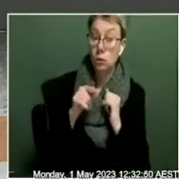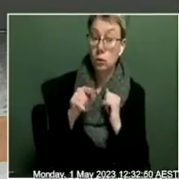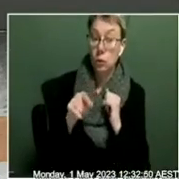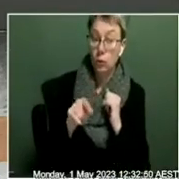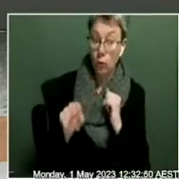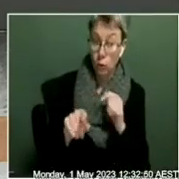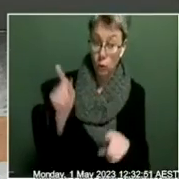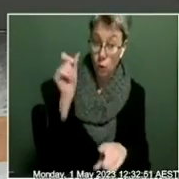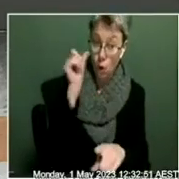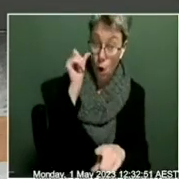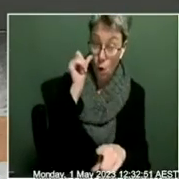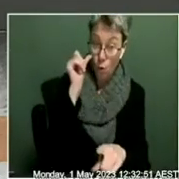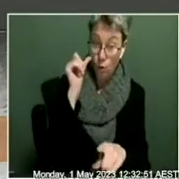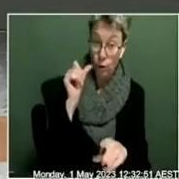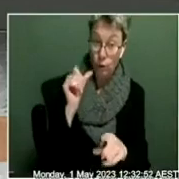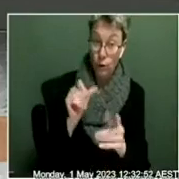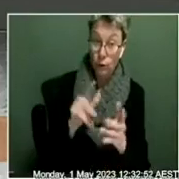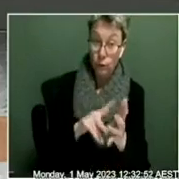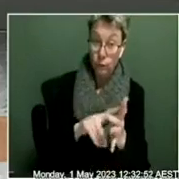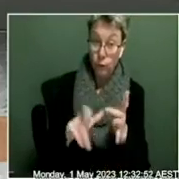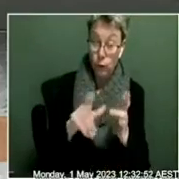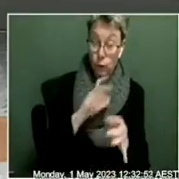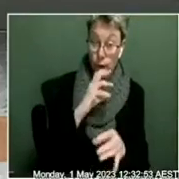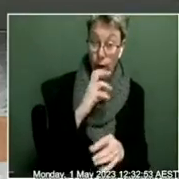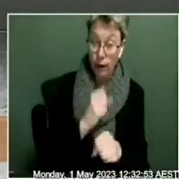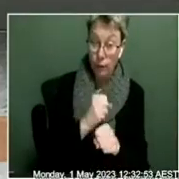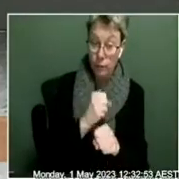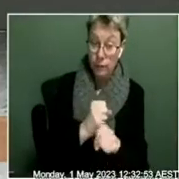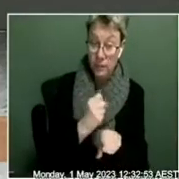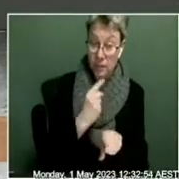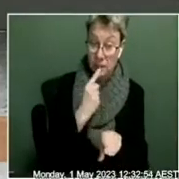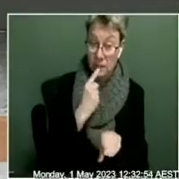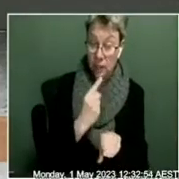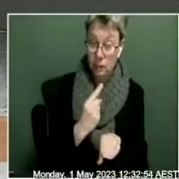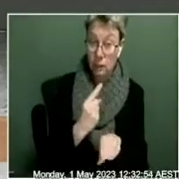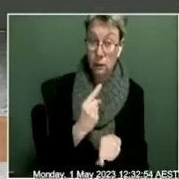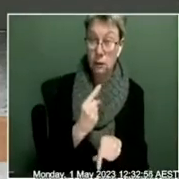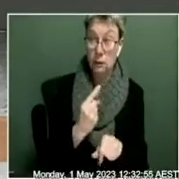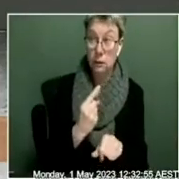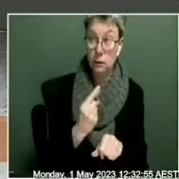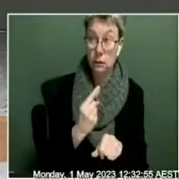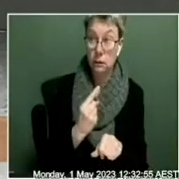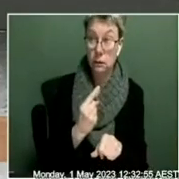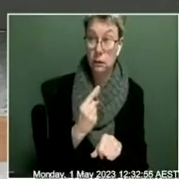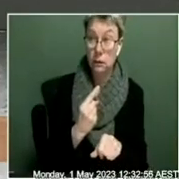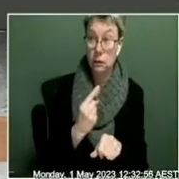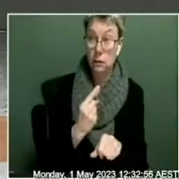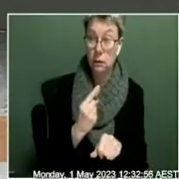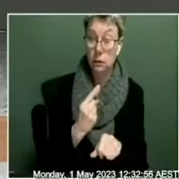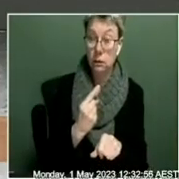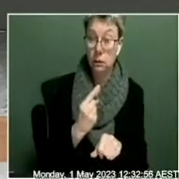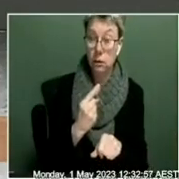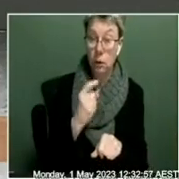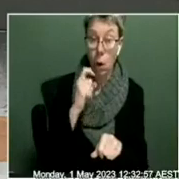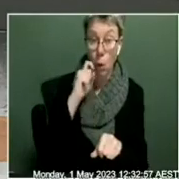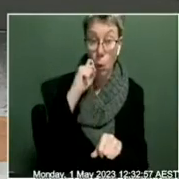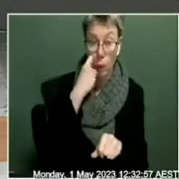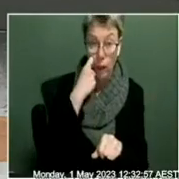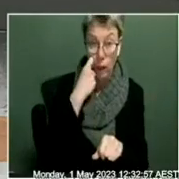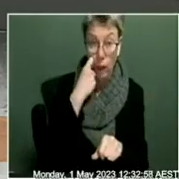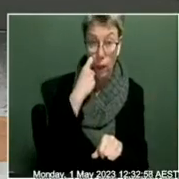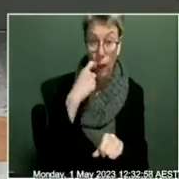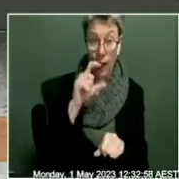implement an alternative to the coroner's recommendation, and that implementation has commenced. It does say that, and